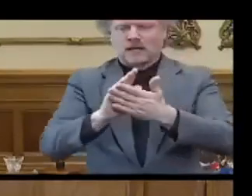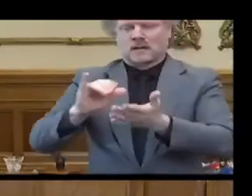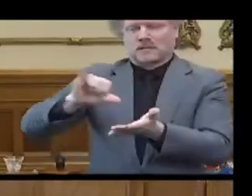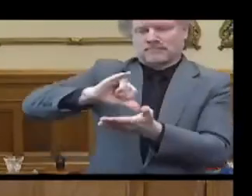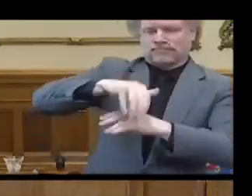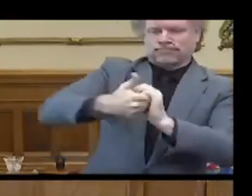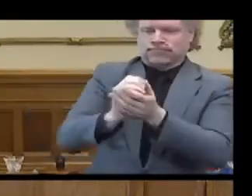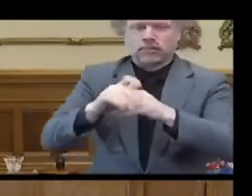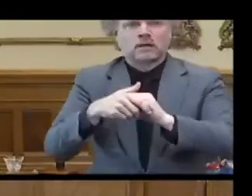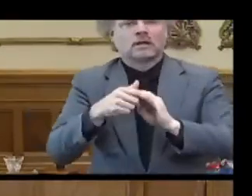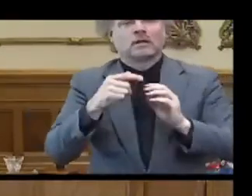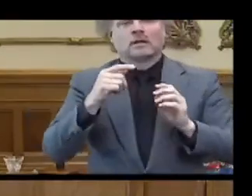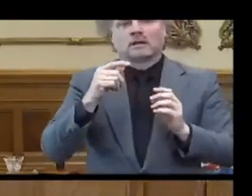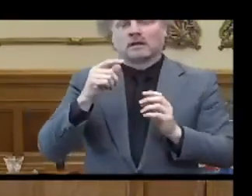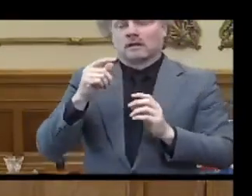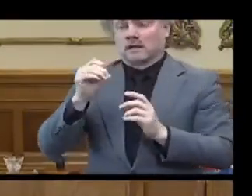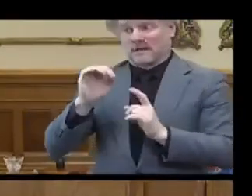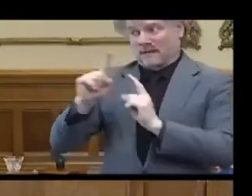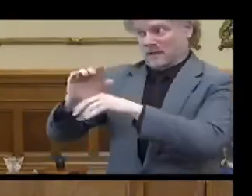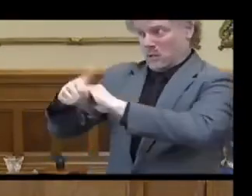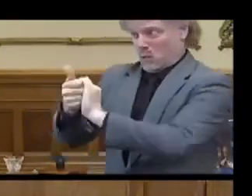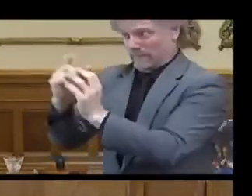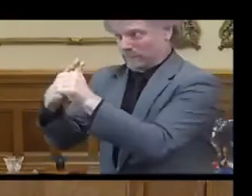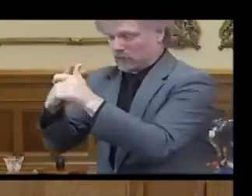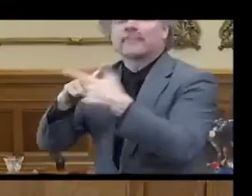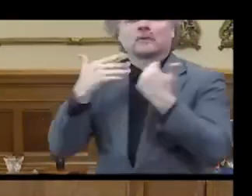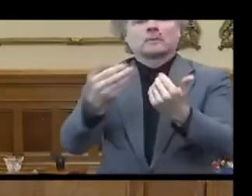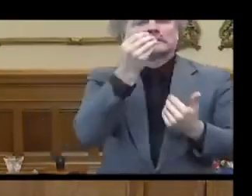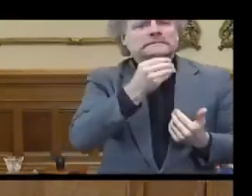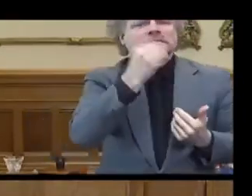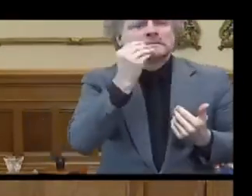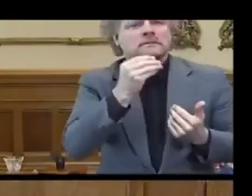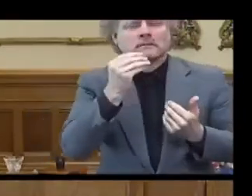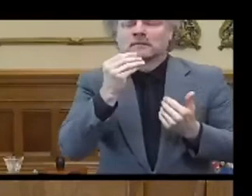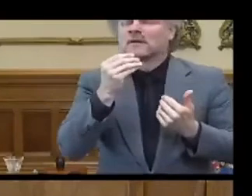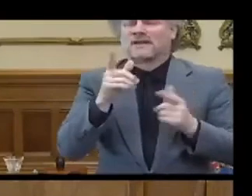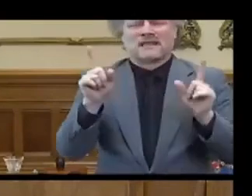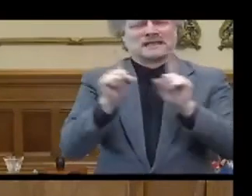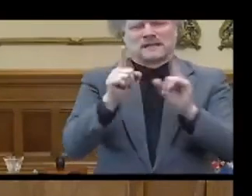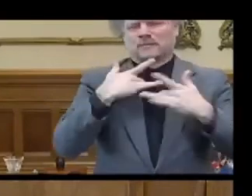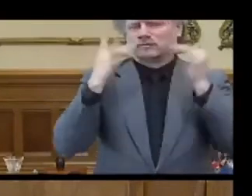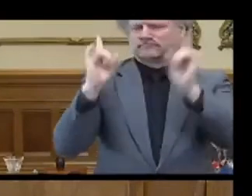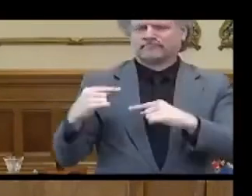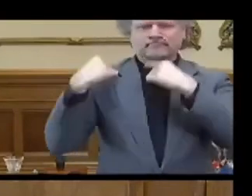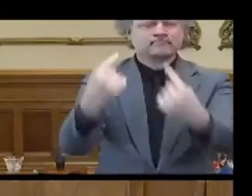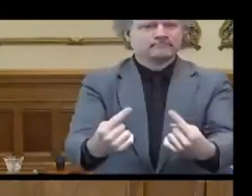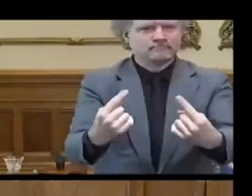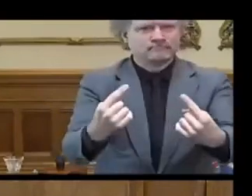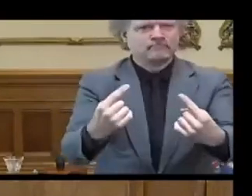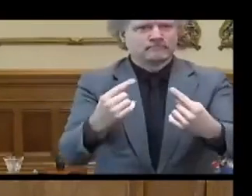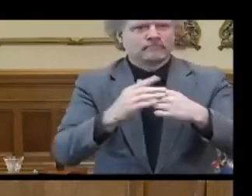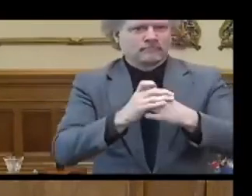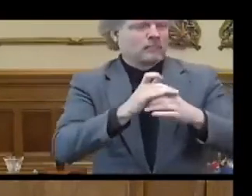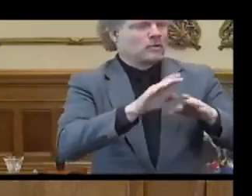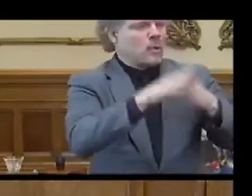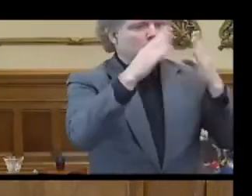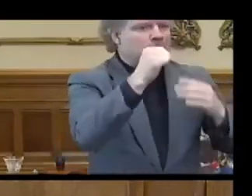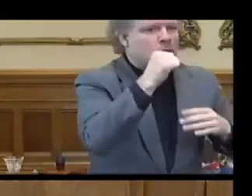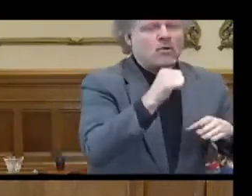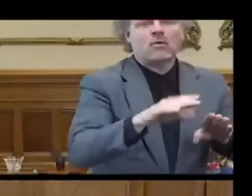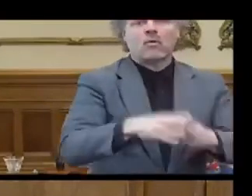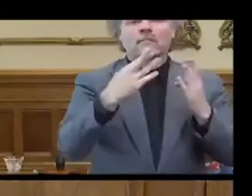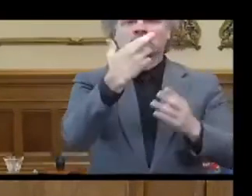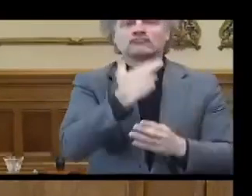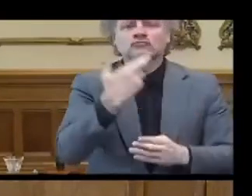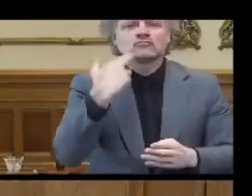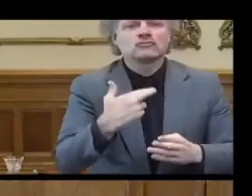not eating unless you've gone and washed your hands. So those are the same concerns I'd have if we, as we reopen bars or restaurants where